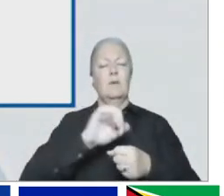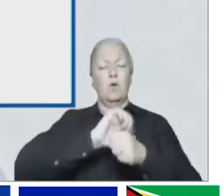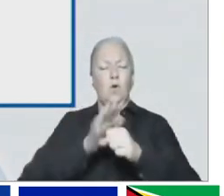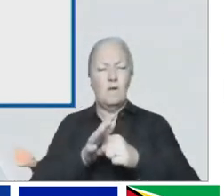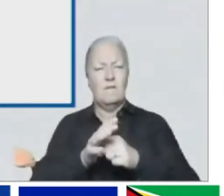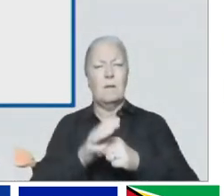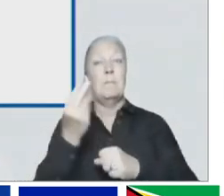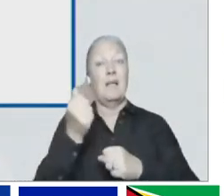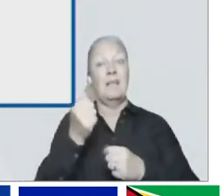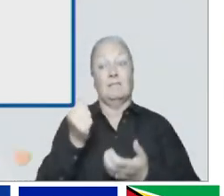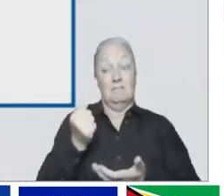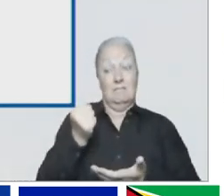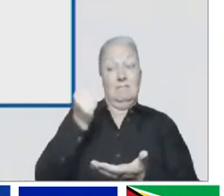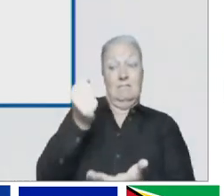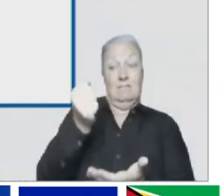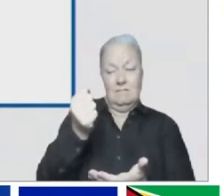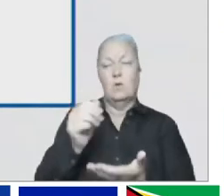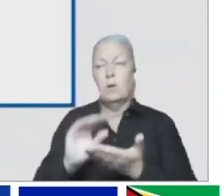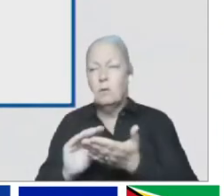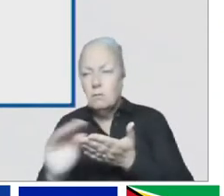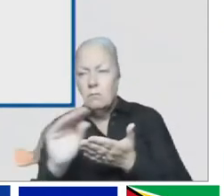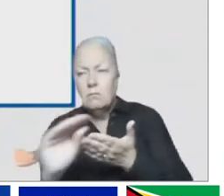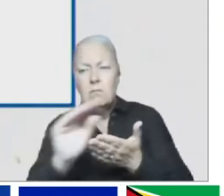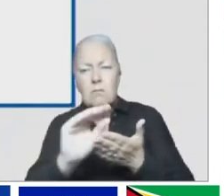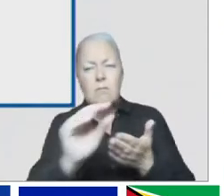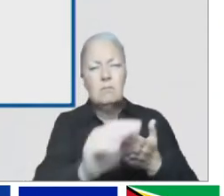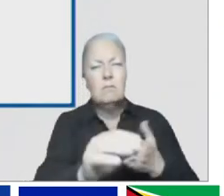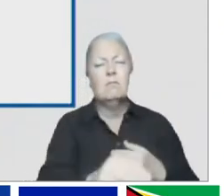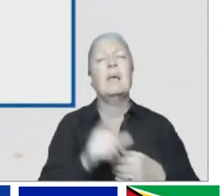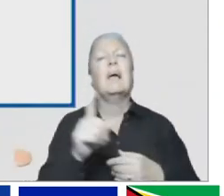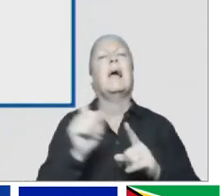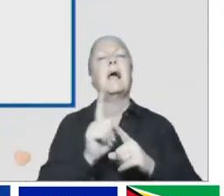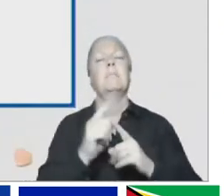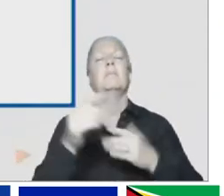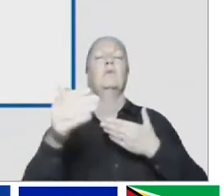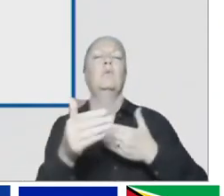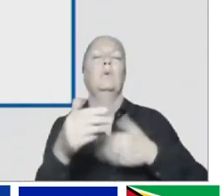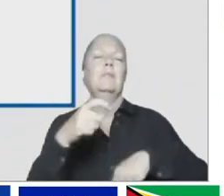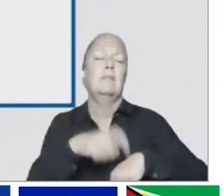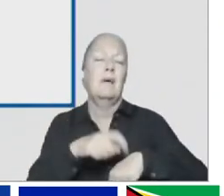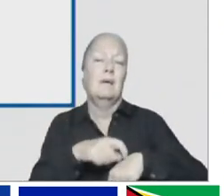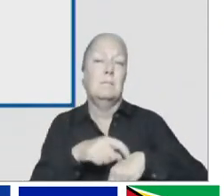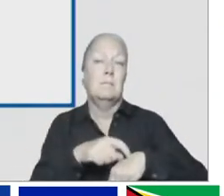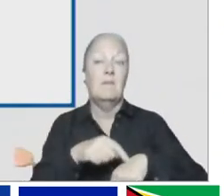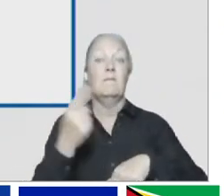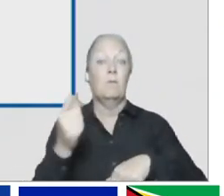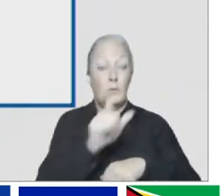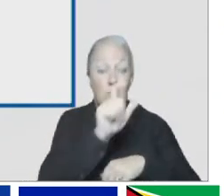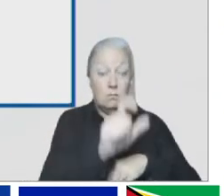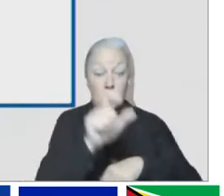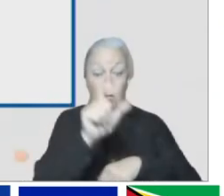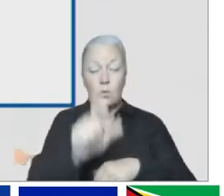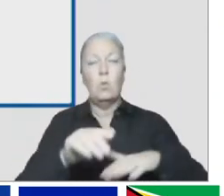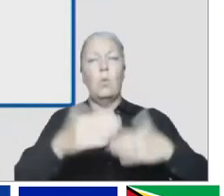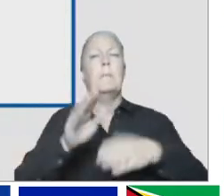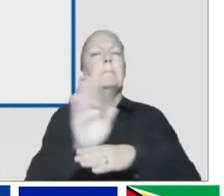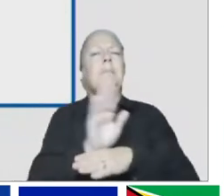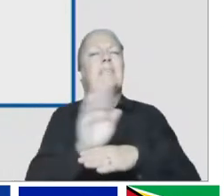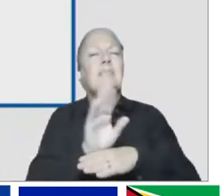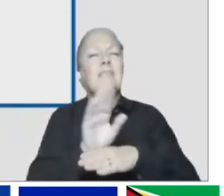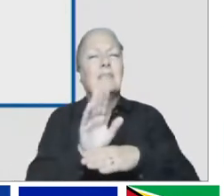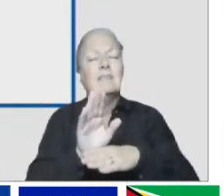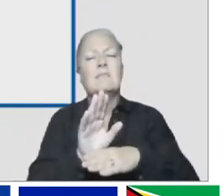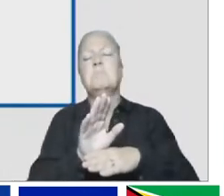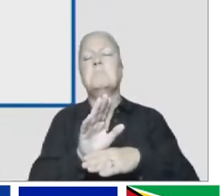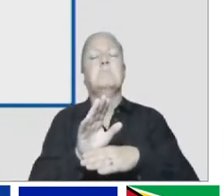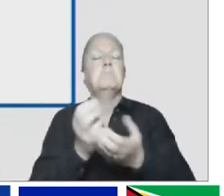a temporary cash transfer program to individuals and businesses, which sought to assist with cushioning the economic impact